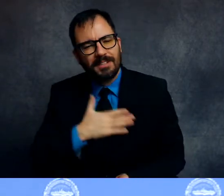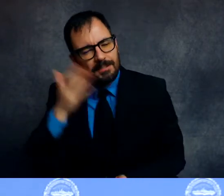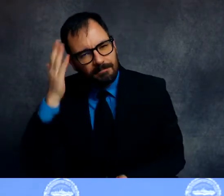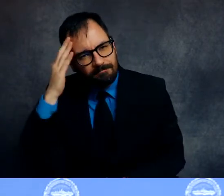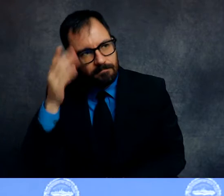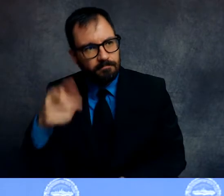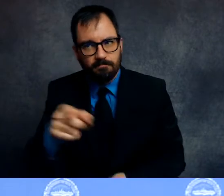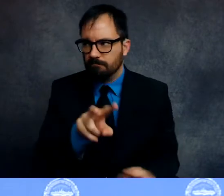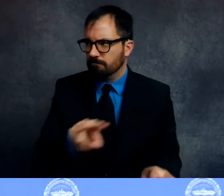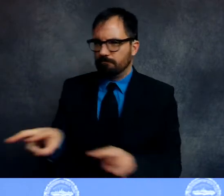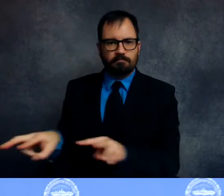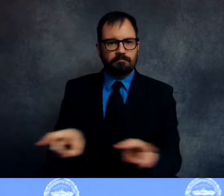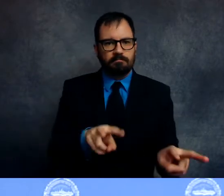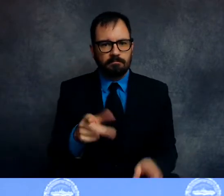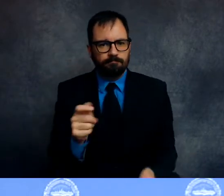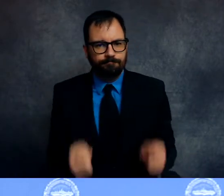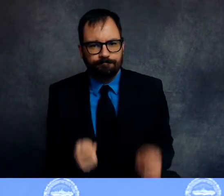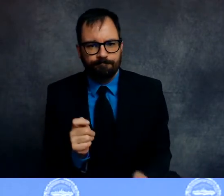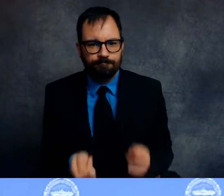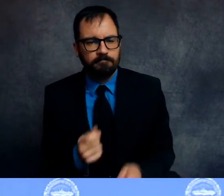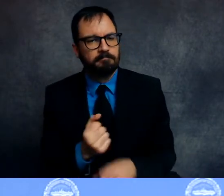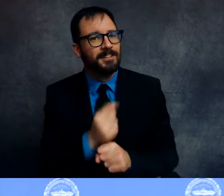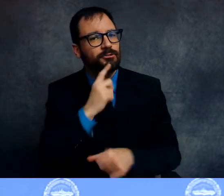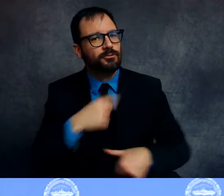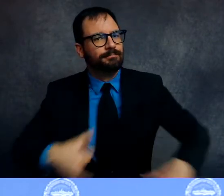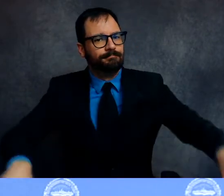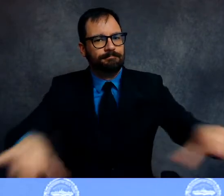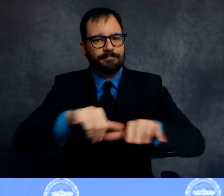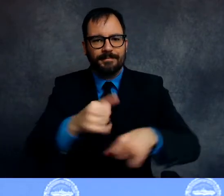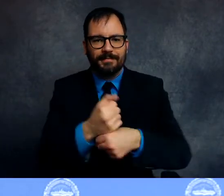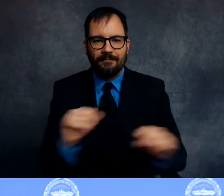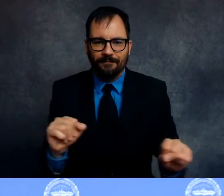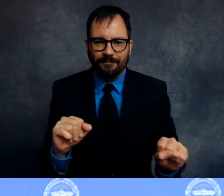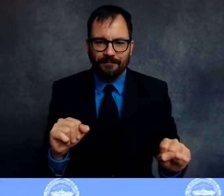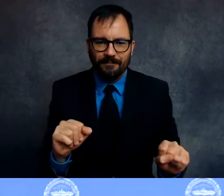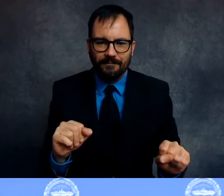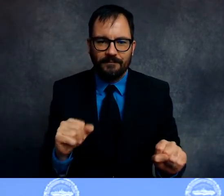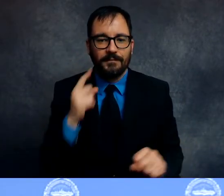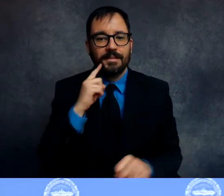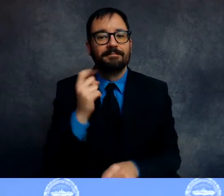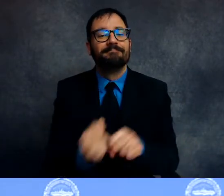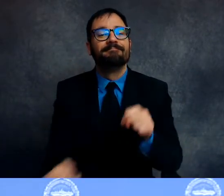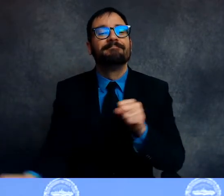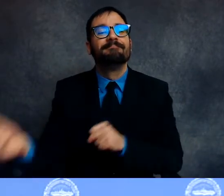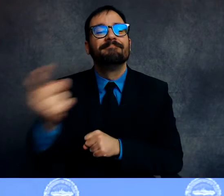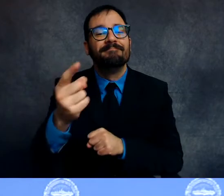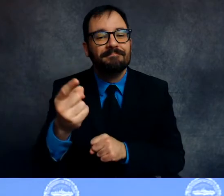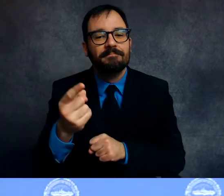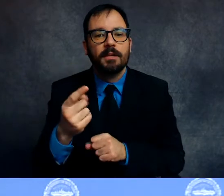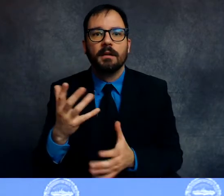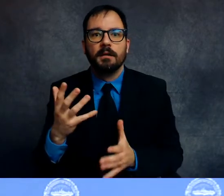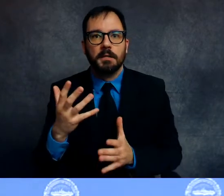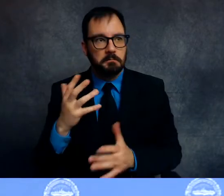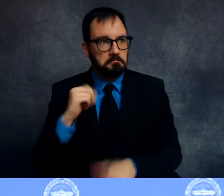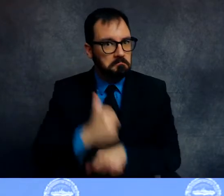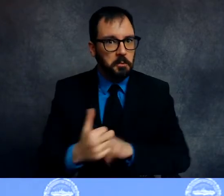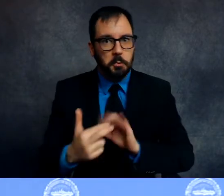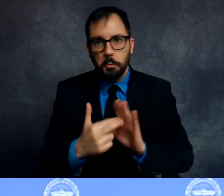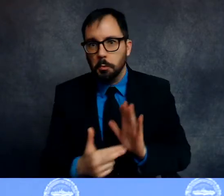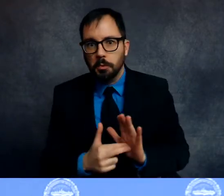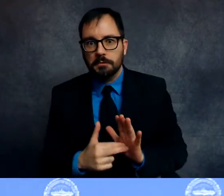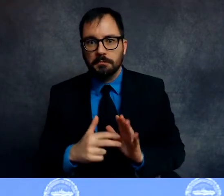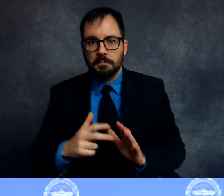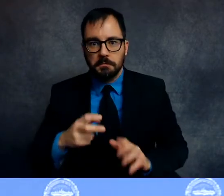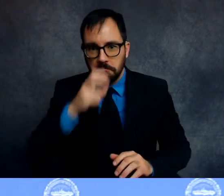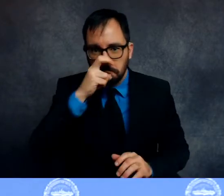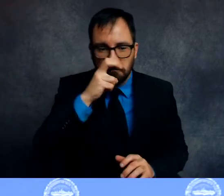lose business this year. So please be cognizant of the people around you and to make sure that we stay safe. Hopefully, a year